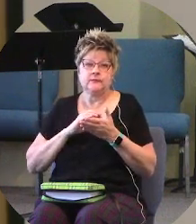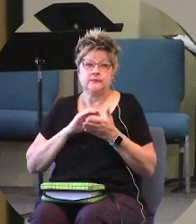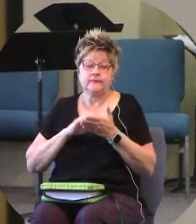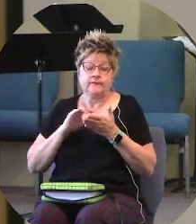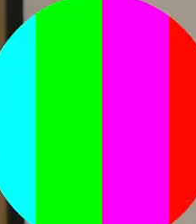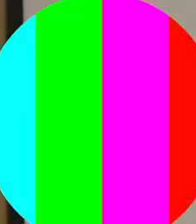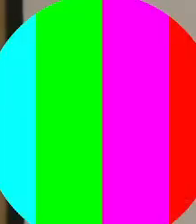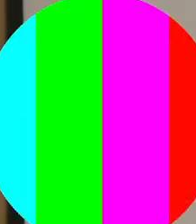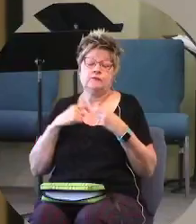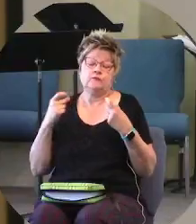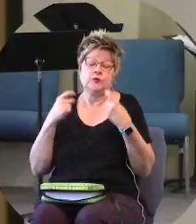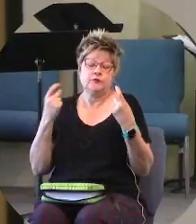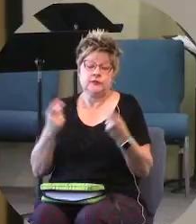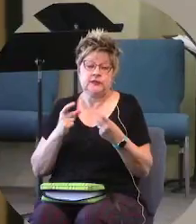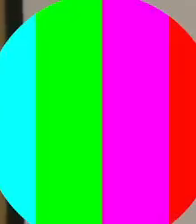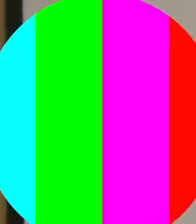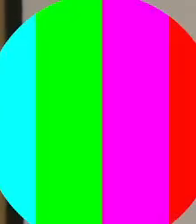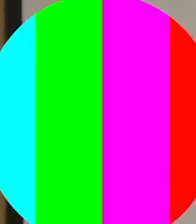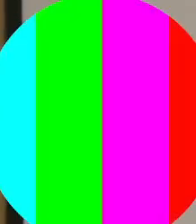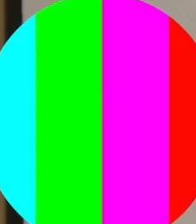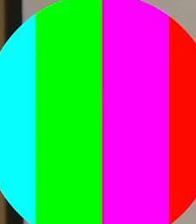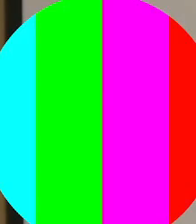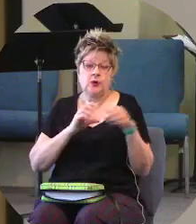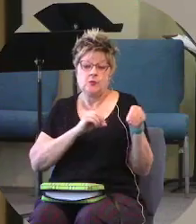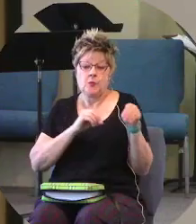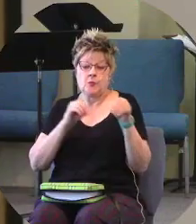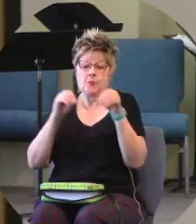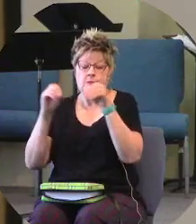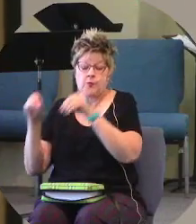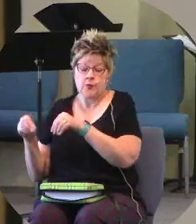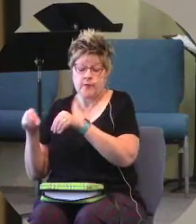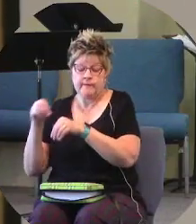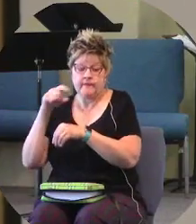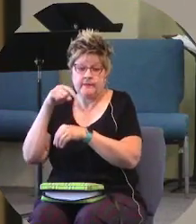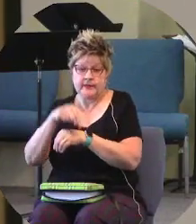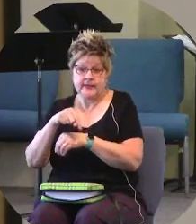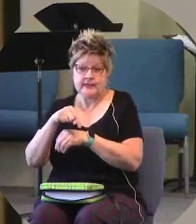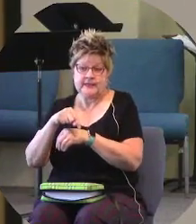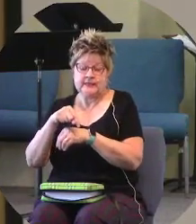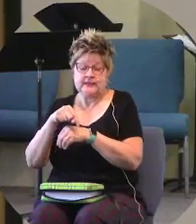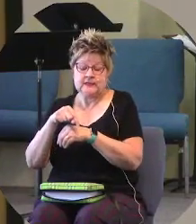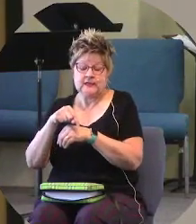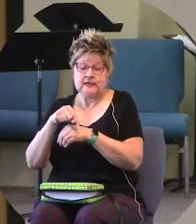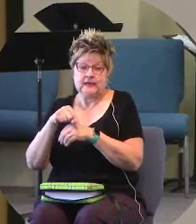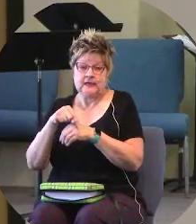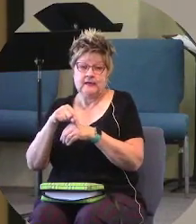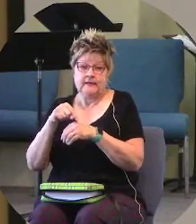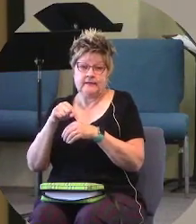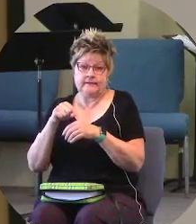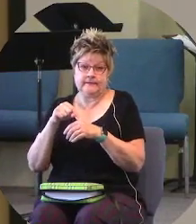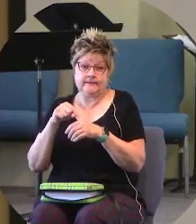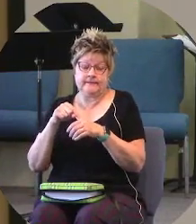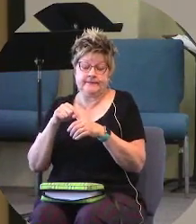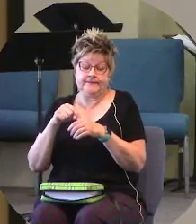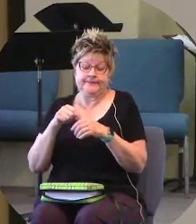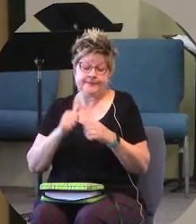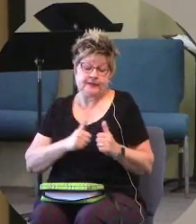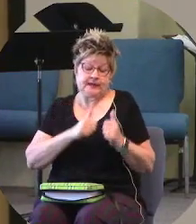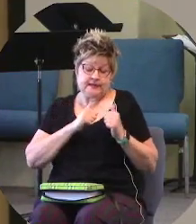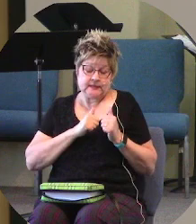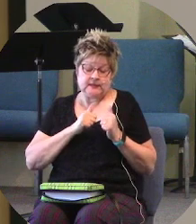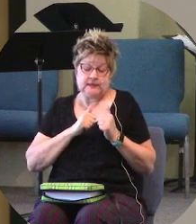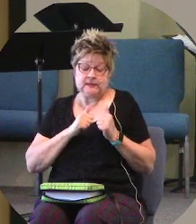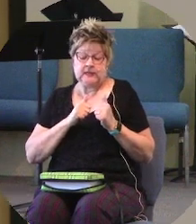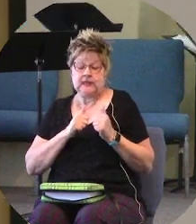translated out of this realm of existence, if you will, that you are now a child of God. You're forgiven of your